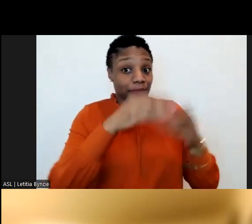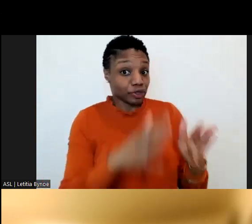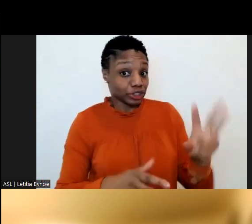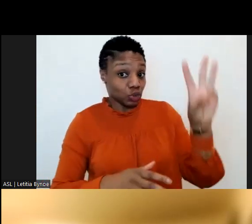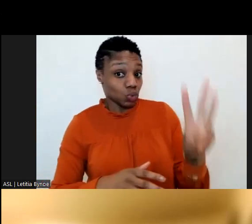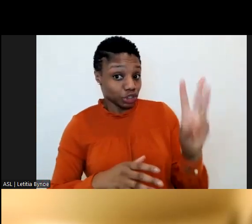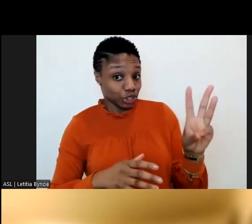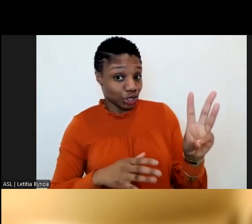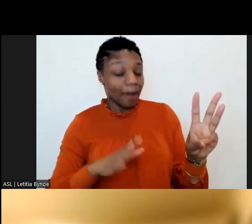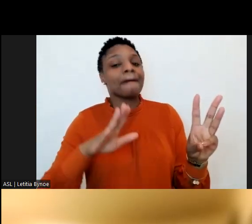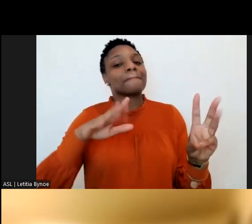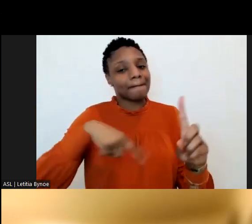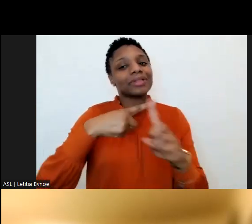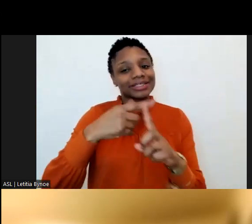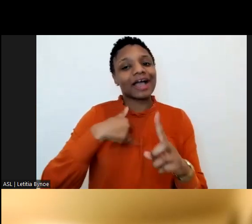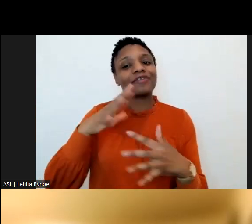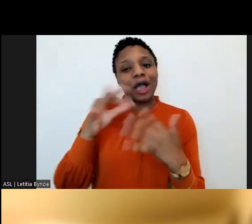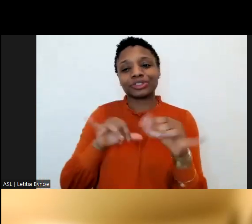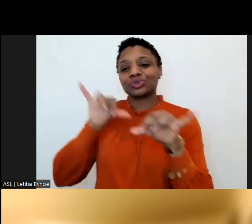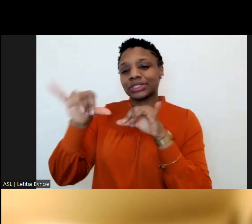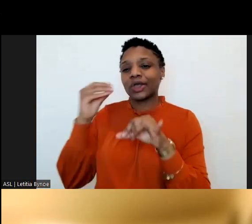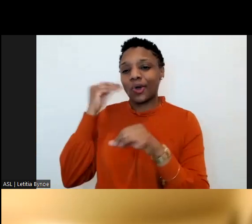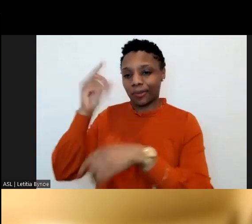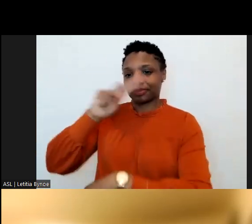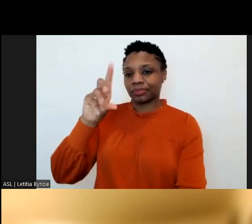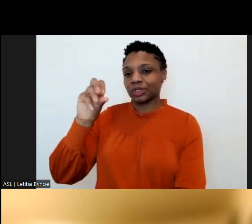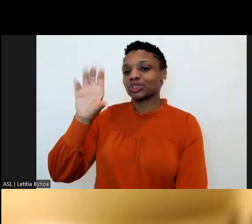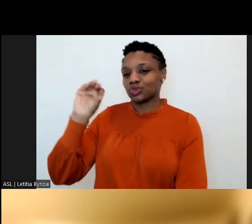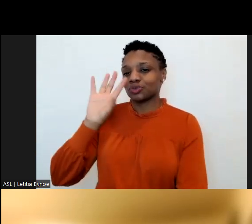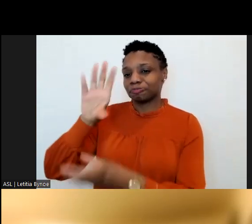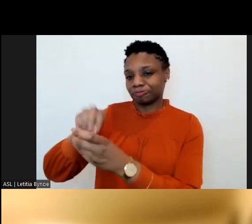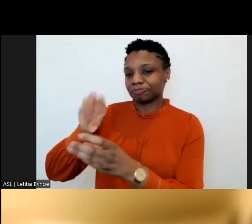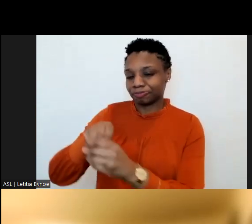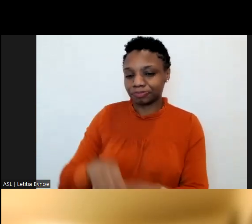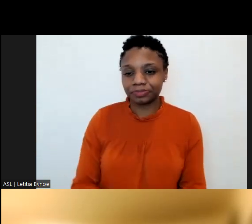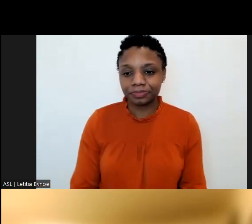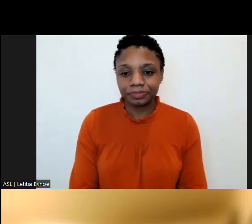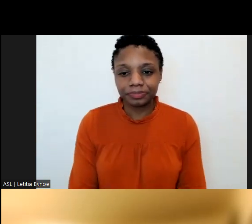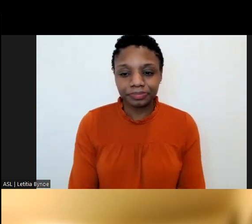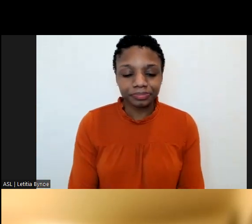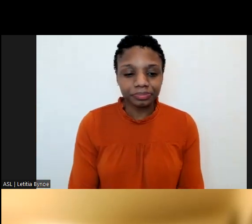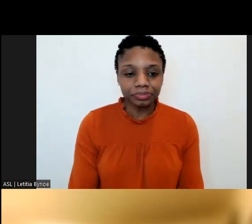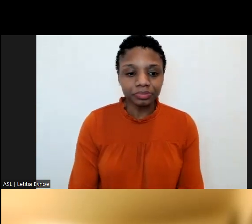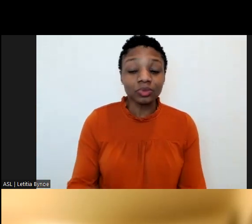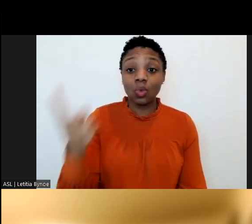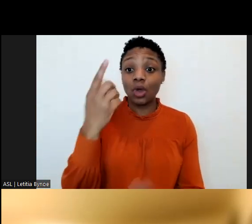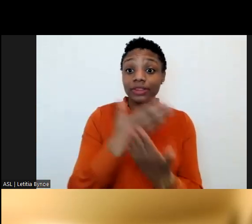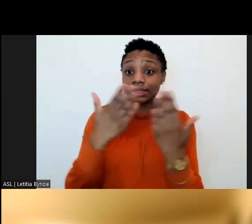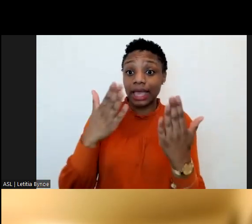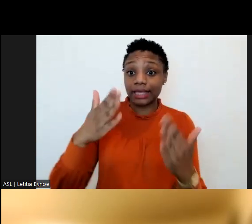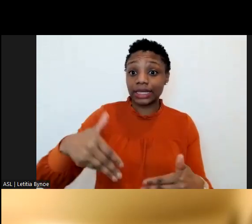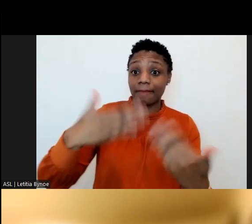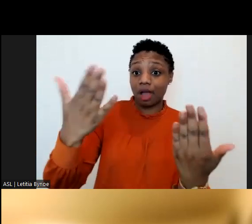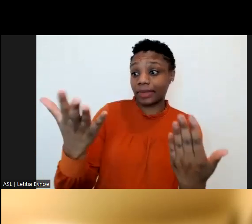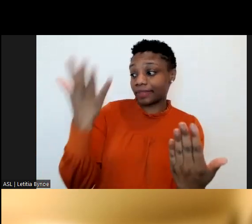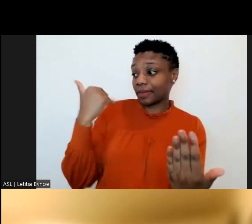virtual option. And I know that one of the things that has come up in the past is sort